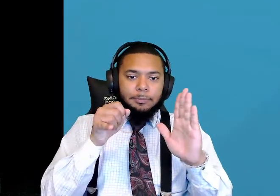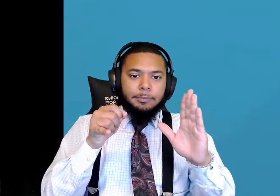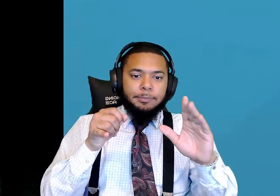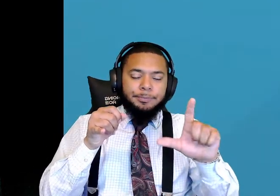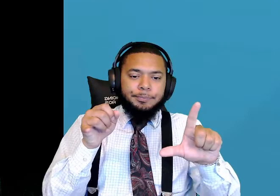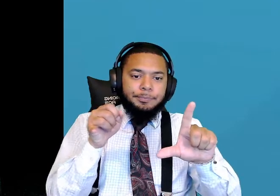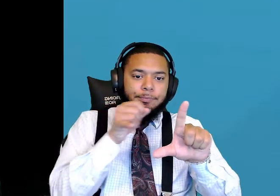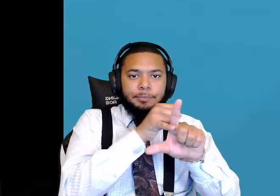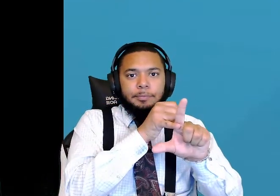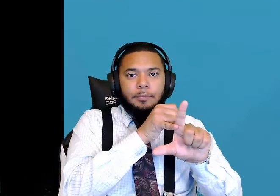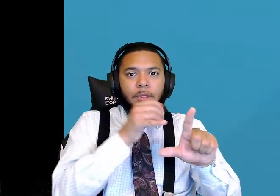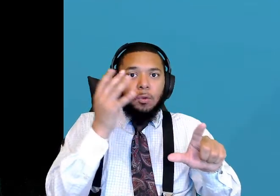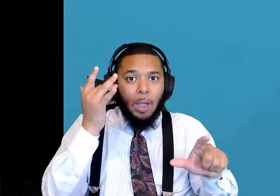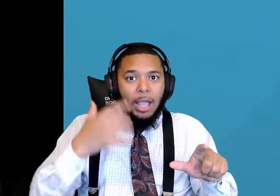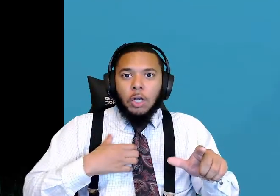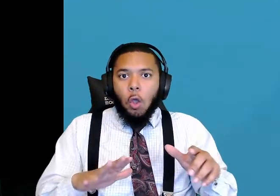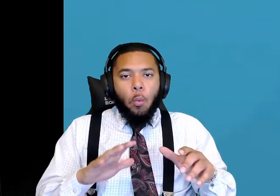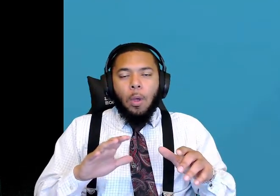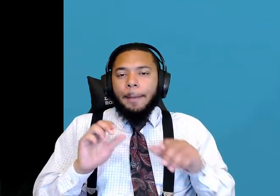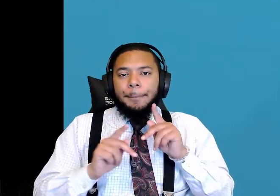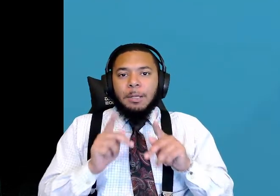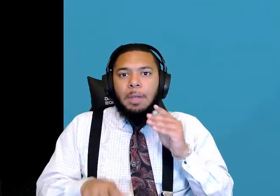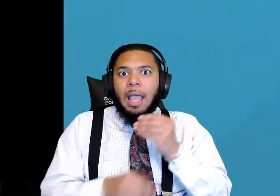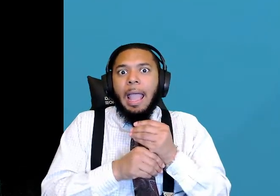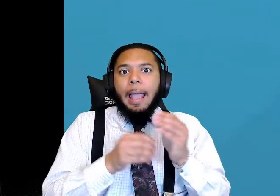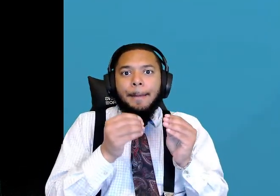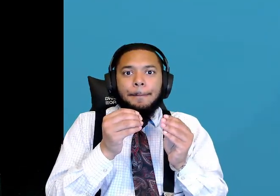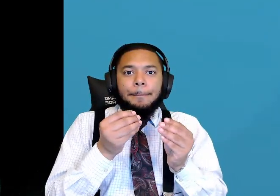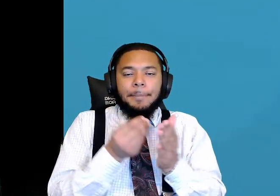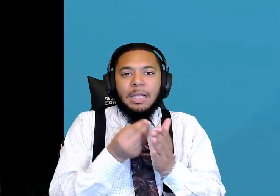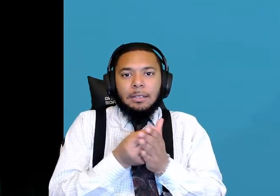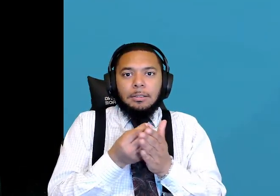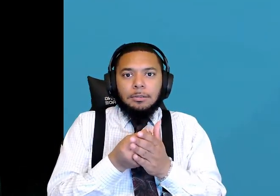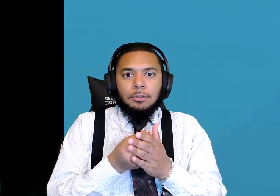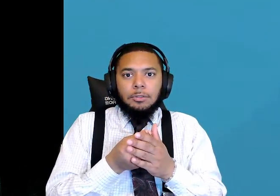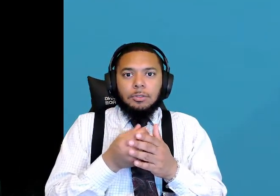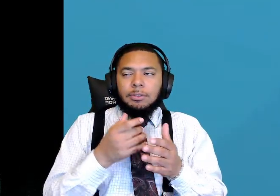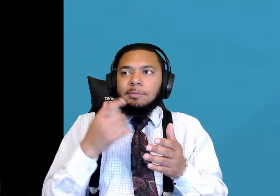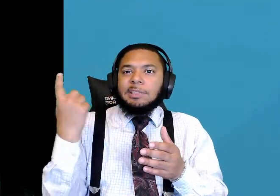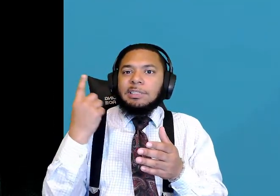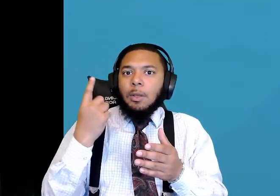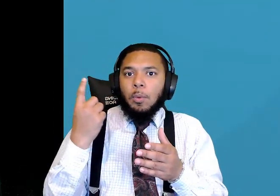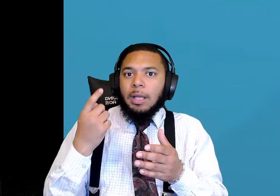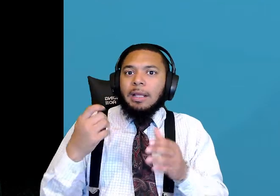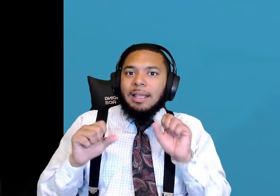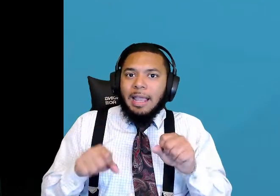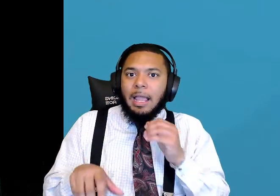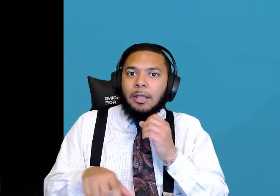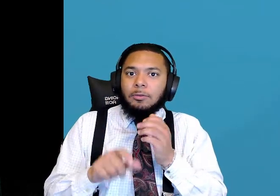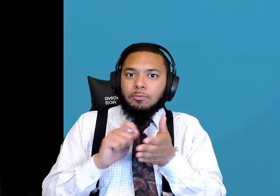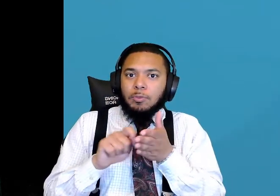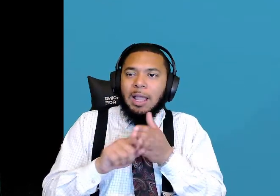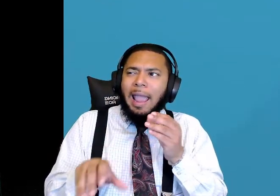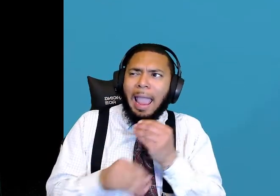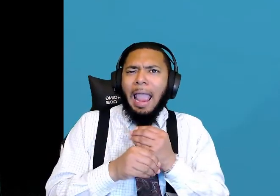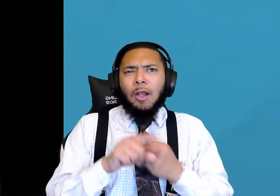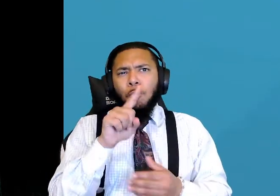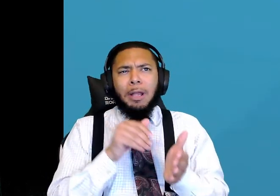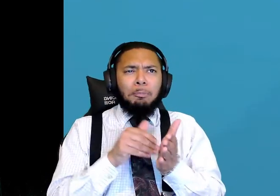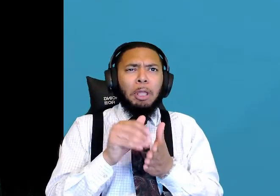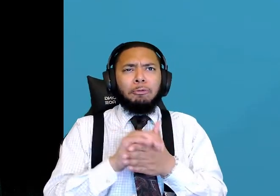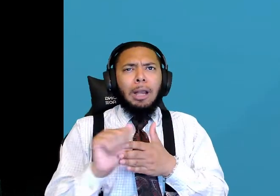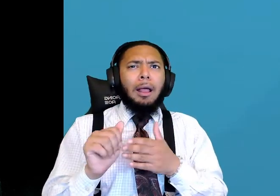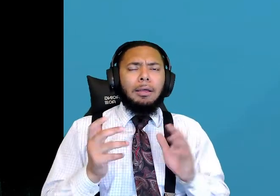can nefariously write extra money and be like, and another $1 million. So you always draw a line to make sure that no one can